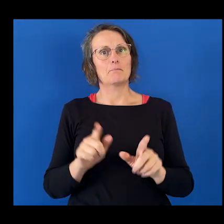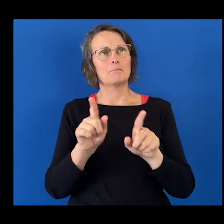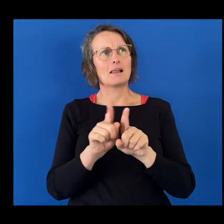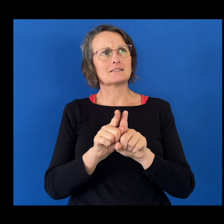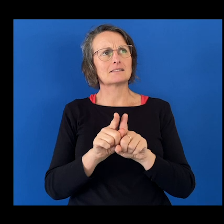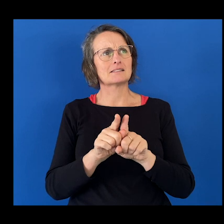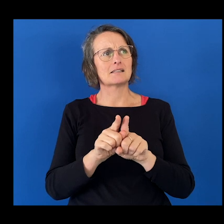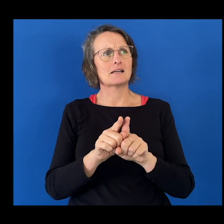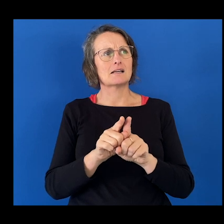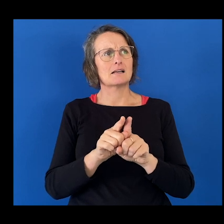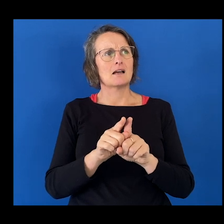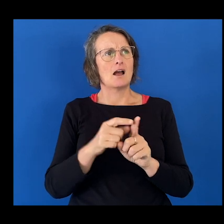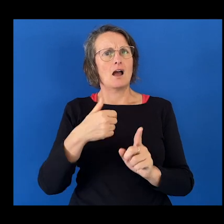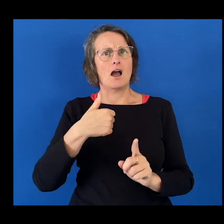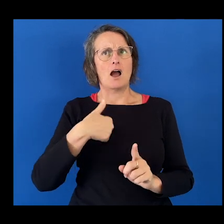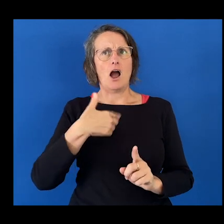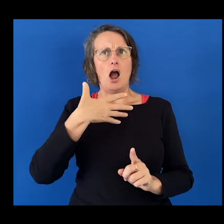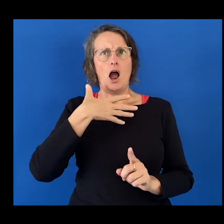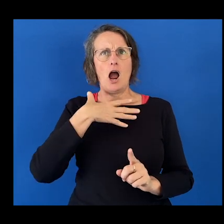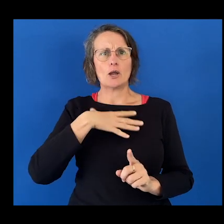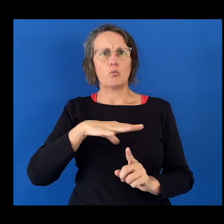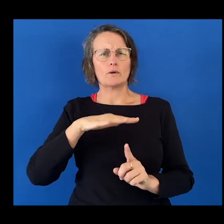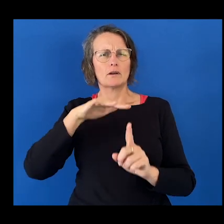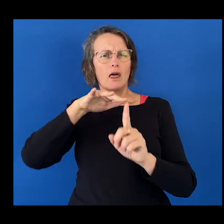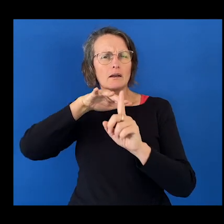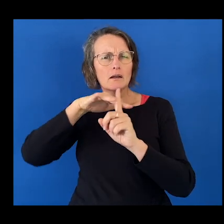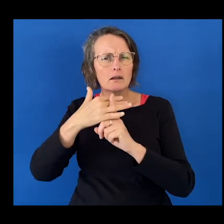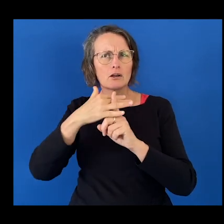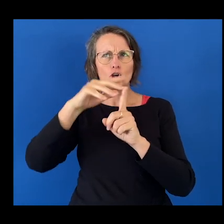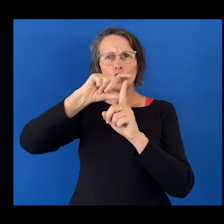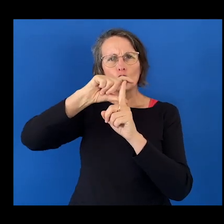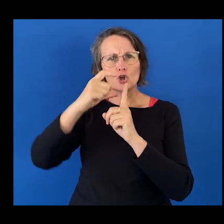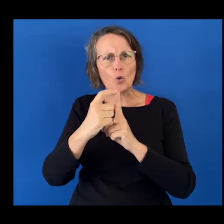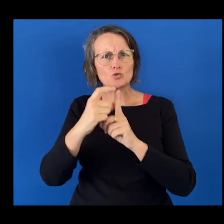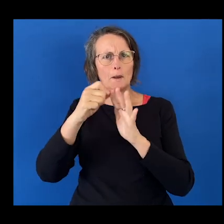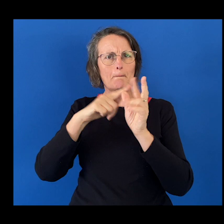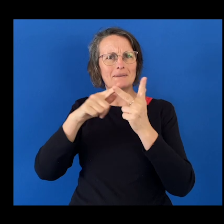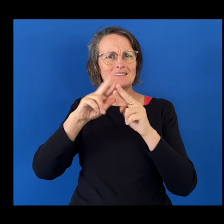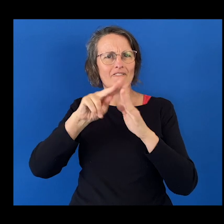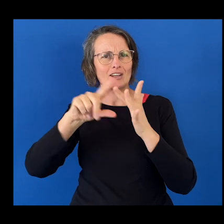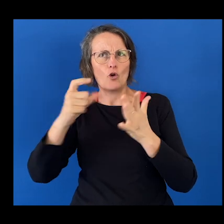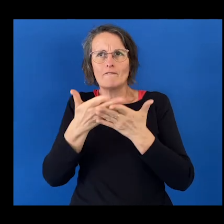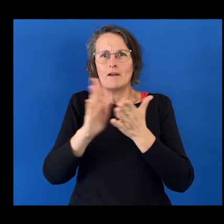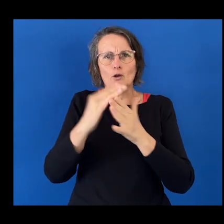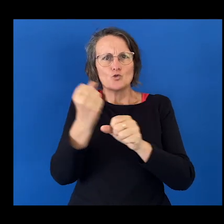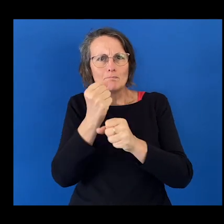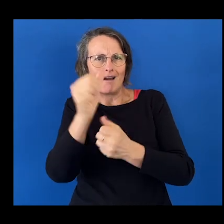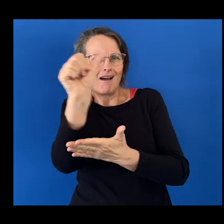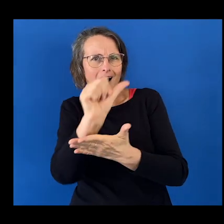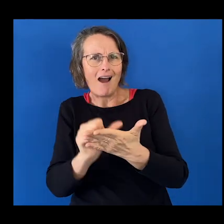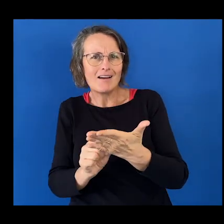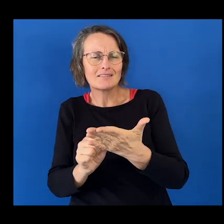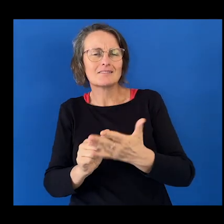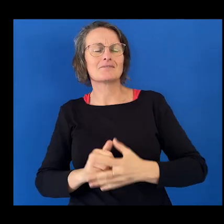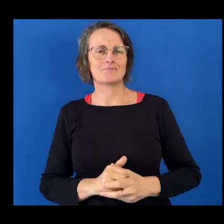really positioning myself also within a Pacific Island tradition of image making,